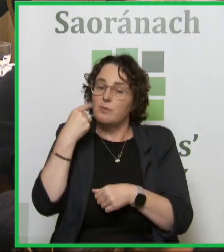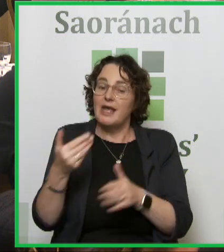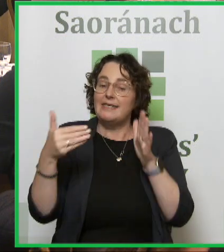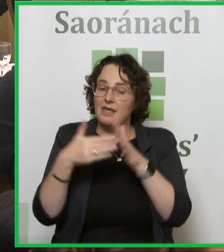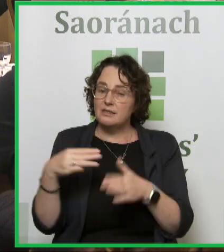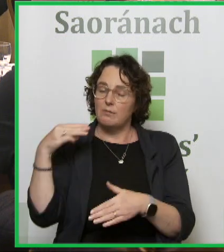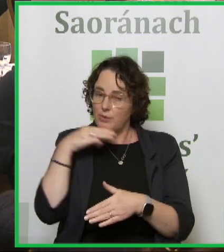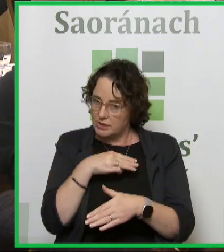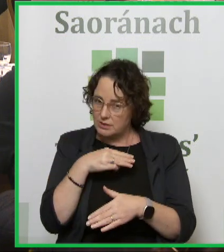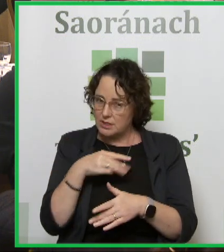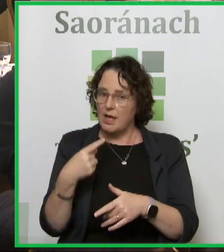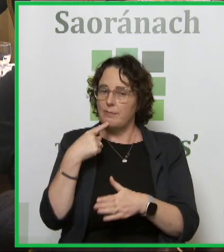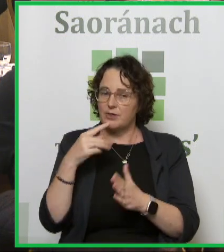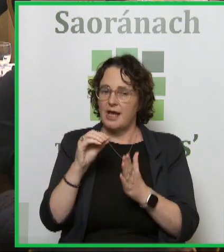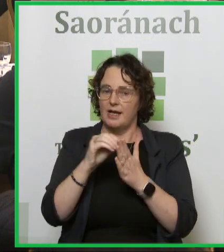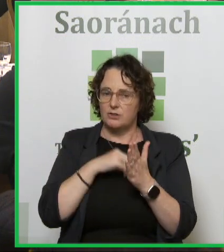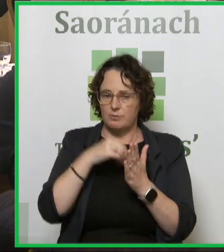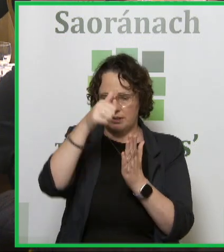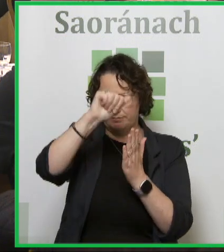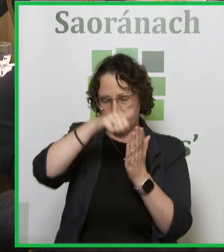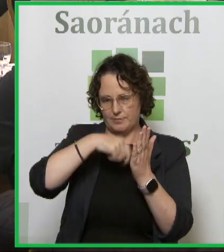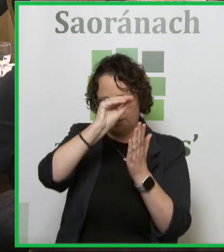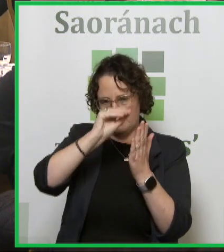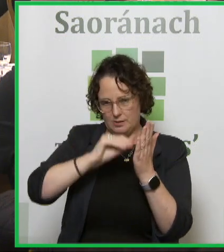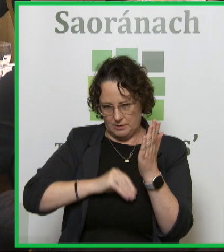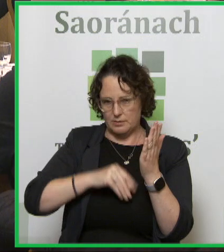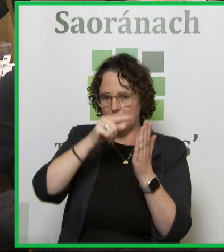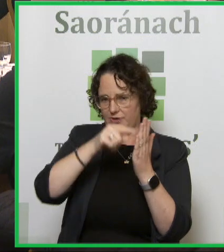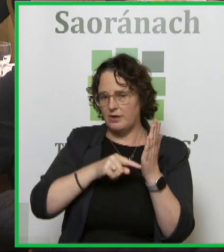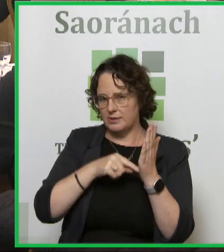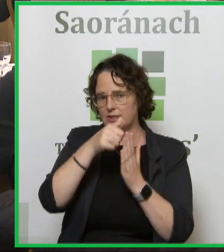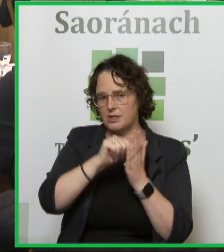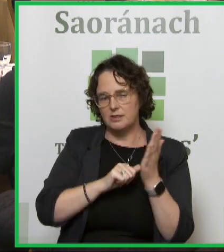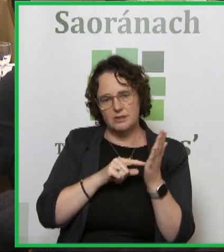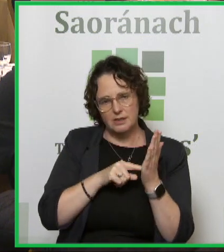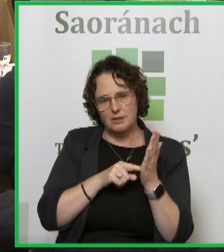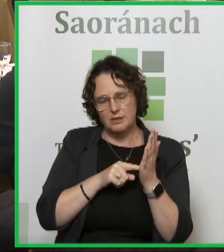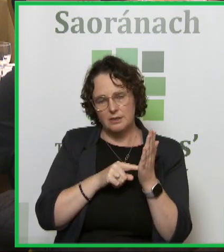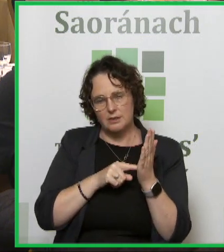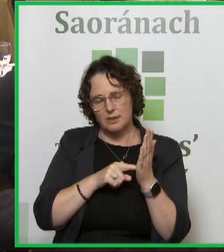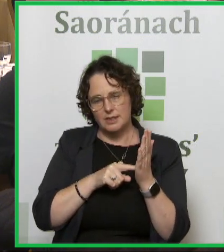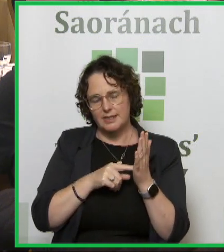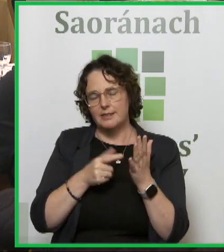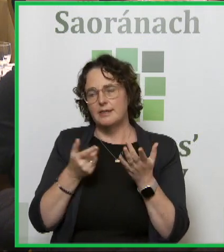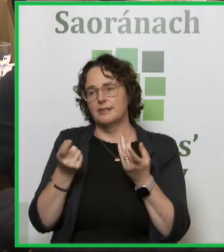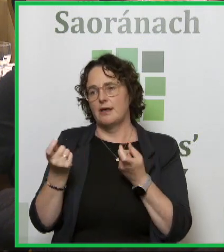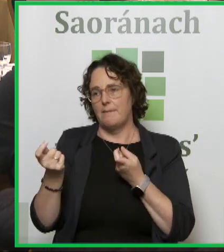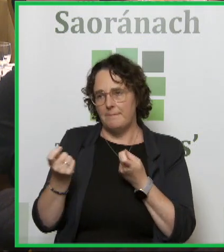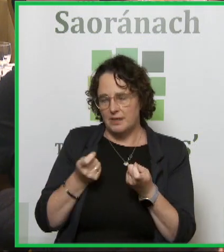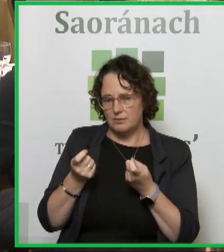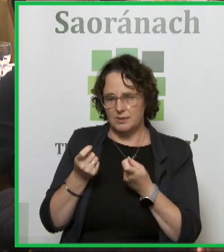has to take its place with everything else. And that's just something, as I say, that manages and